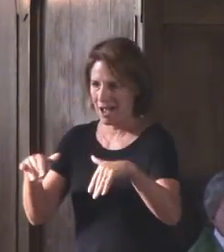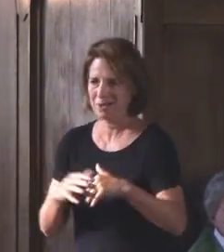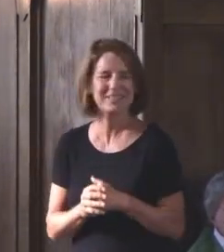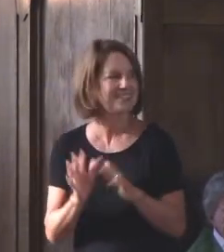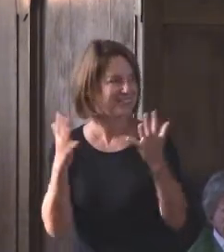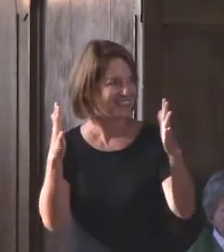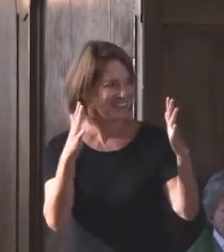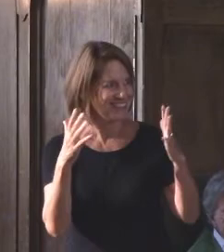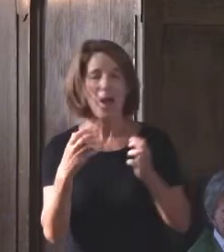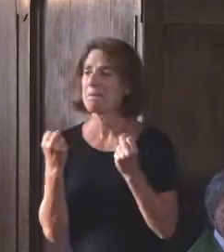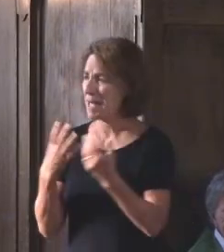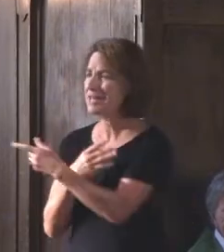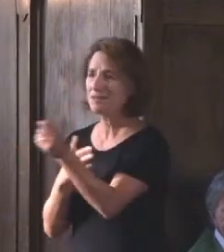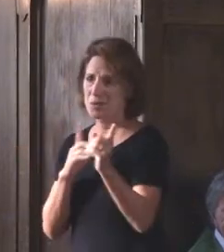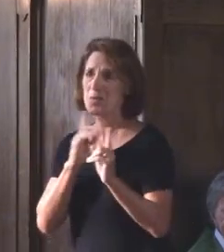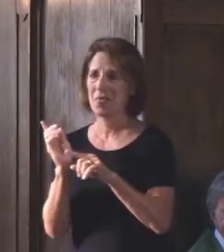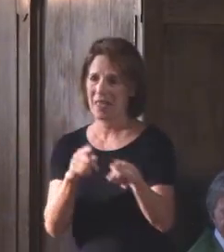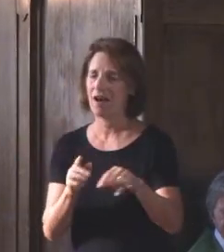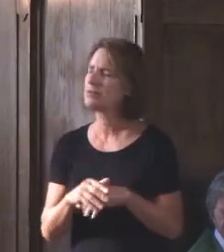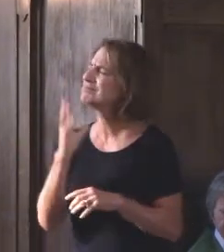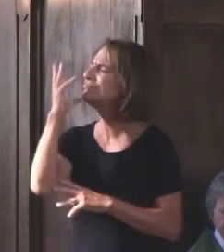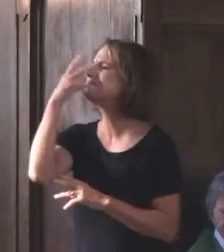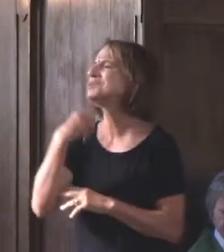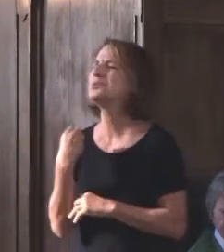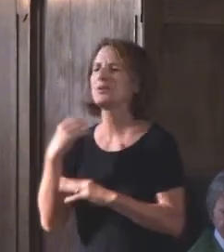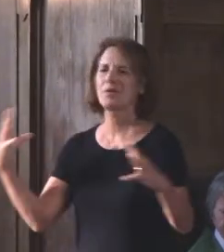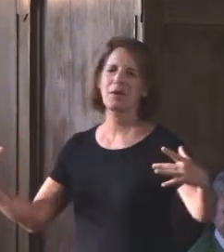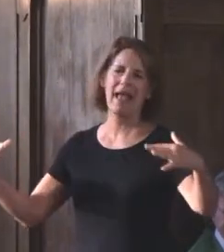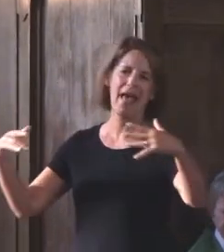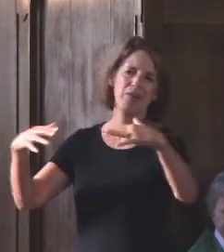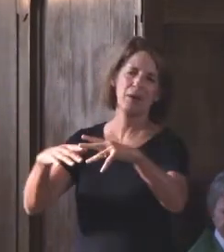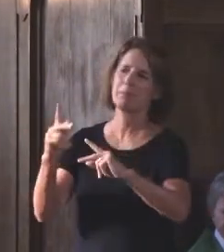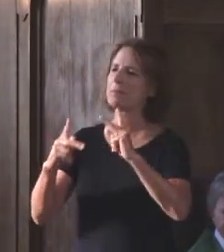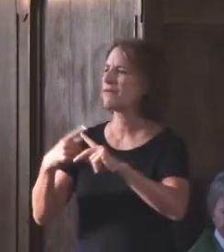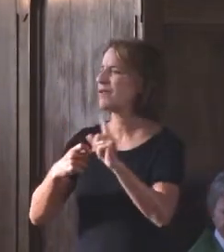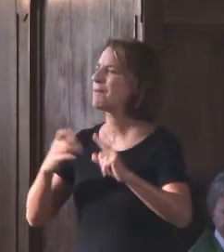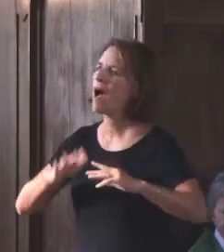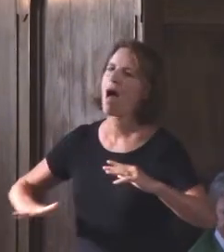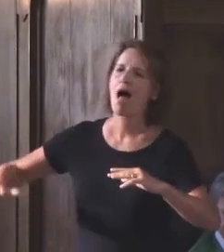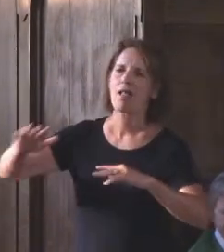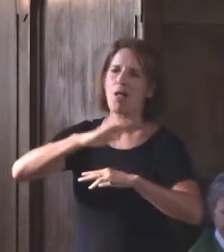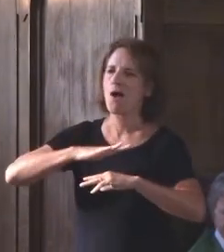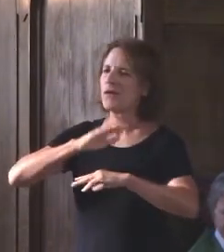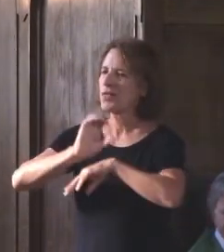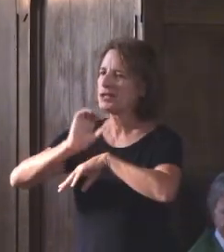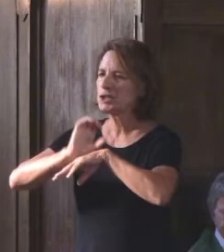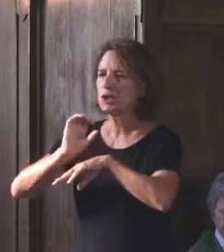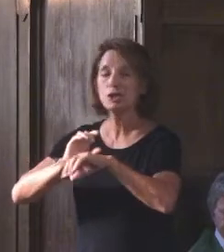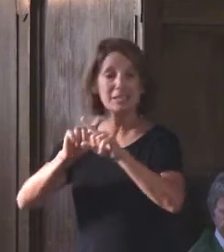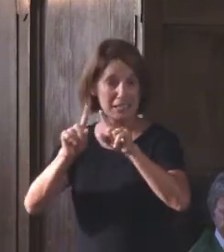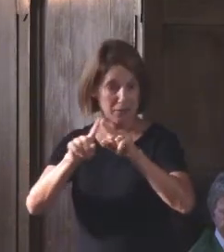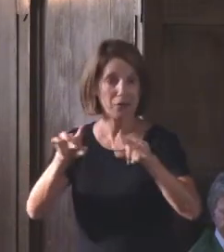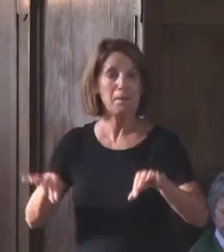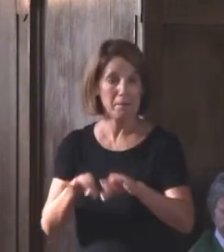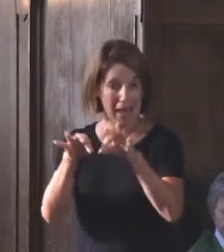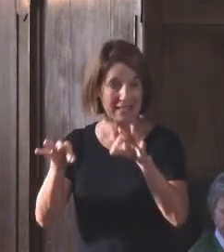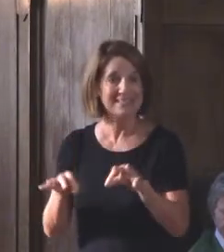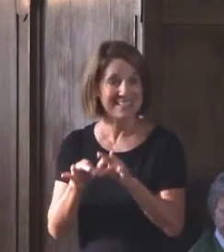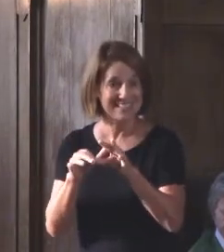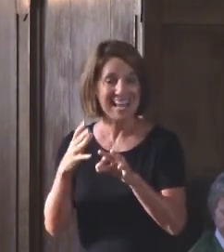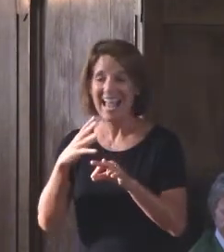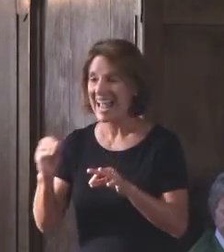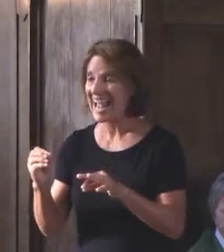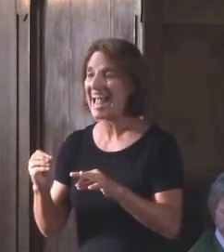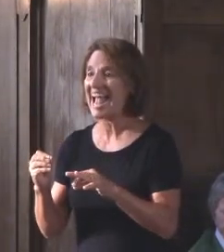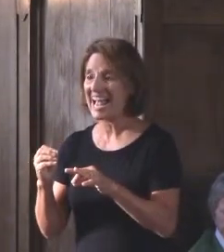Many of you guys were there. It was a beautiful gathering from people from all over the parish, all the different masses, and the outreaches. Big